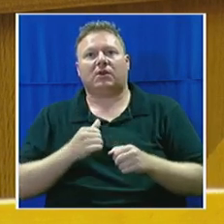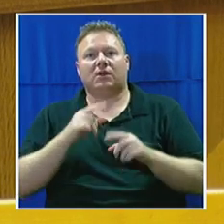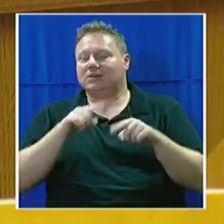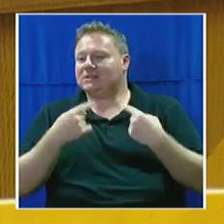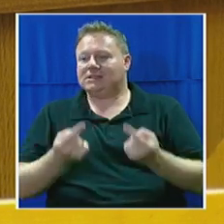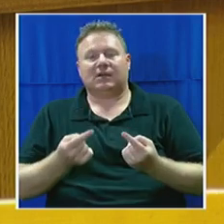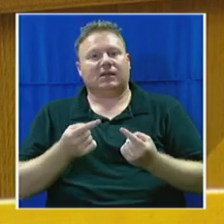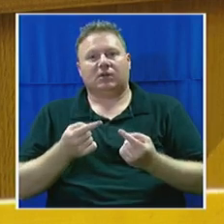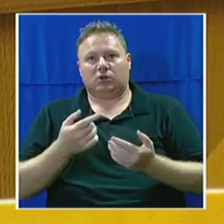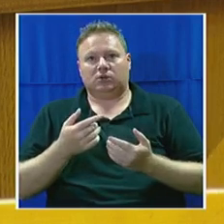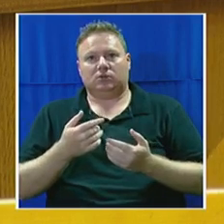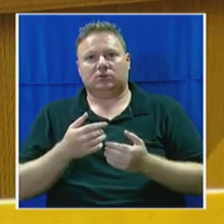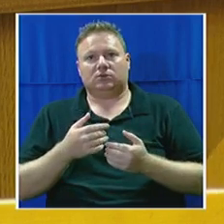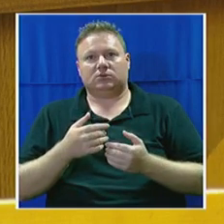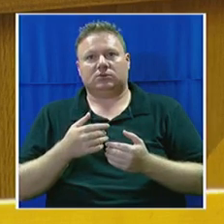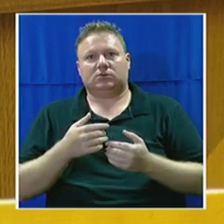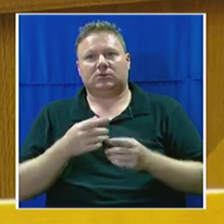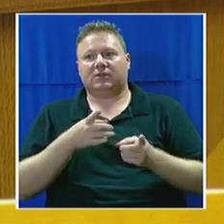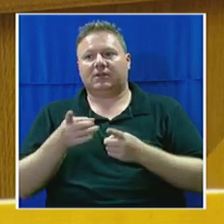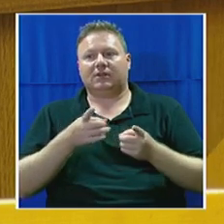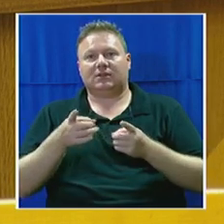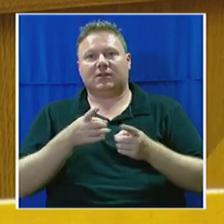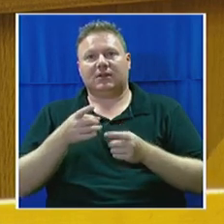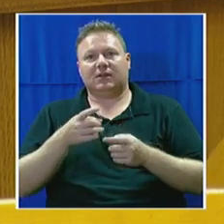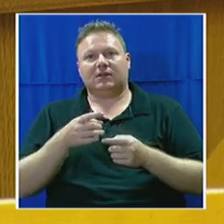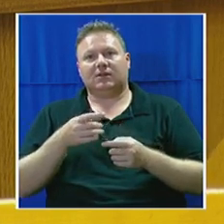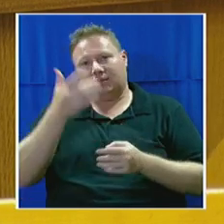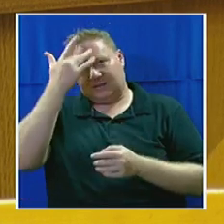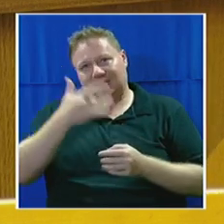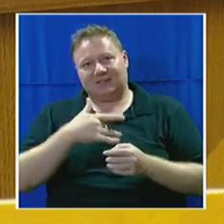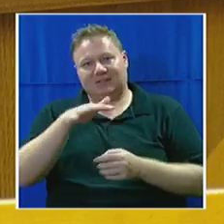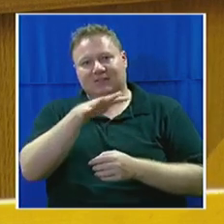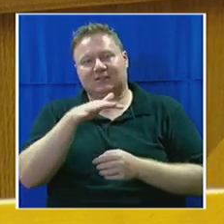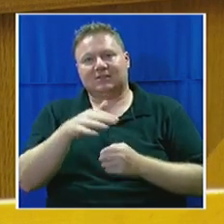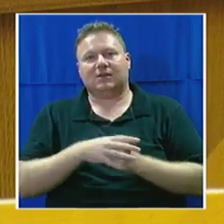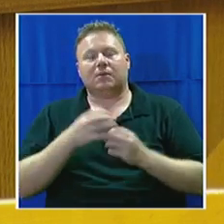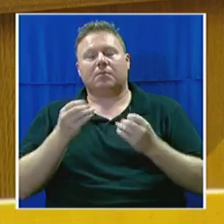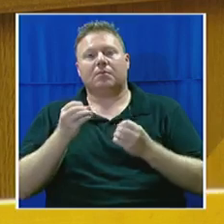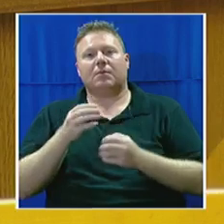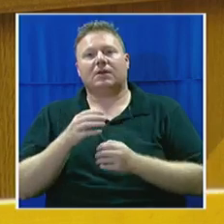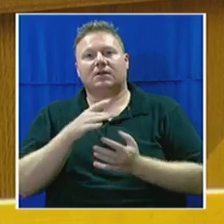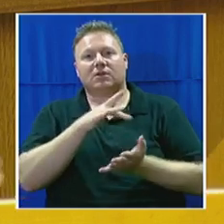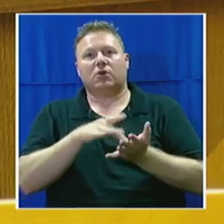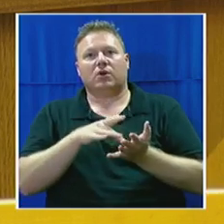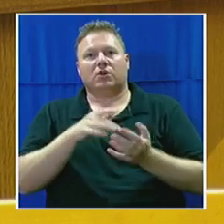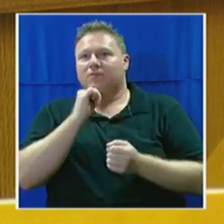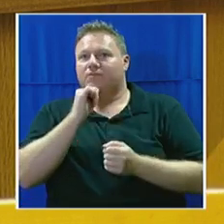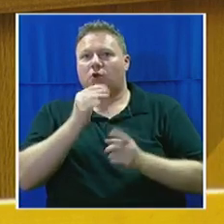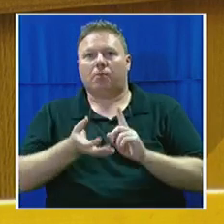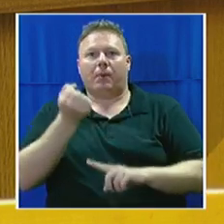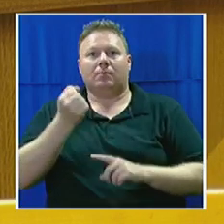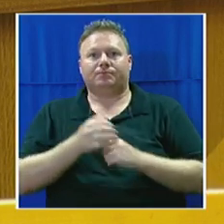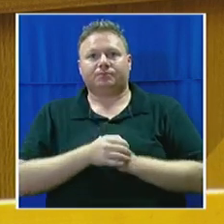outbreak of a highly infectious disease. Many cases go undetected. Now, as a result of